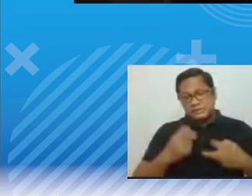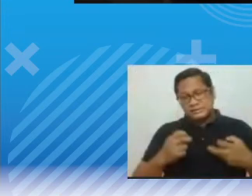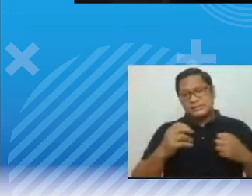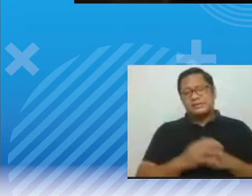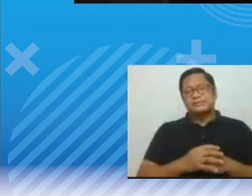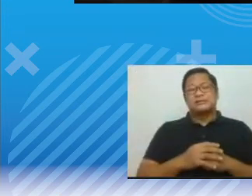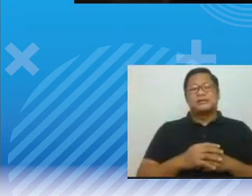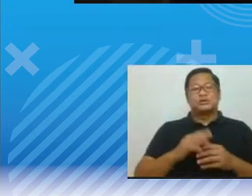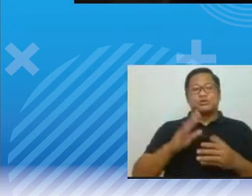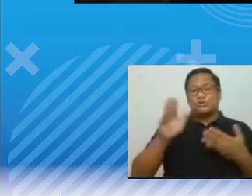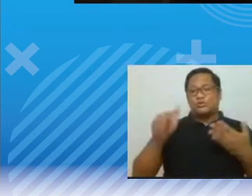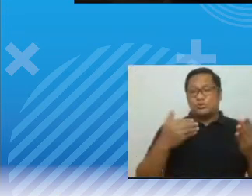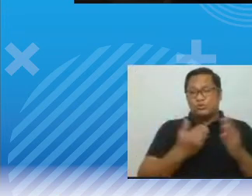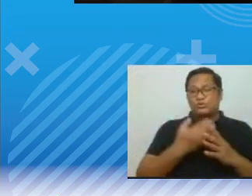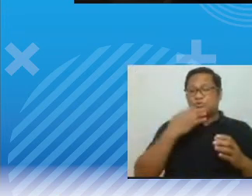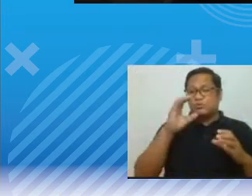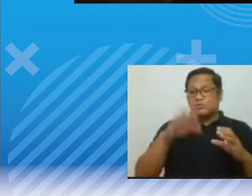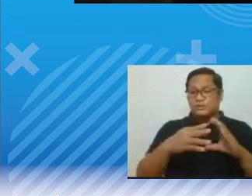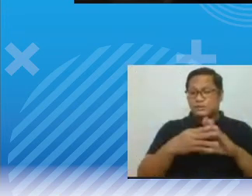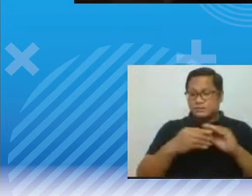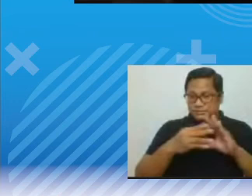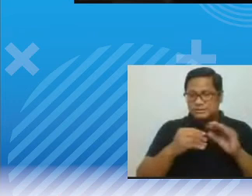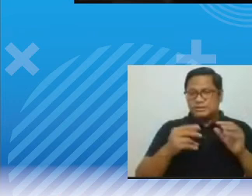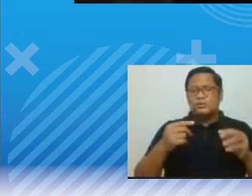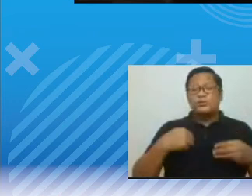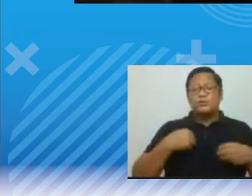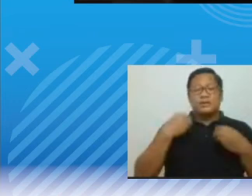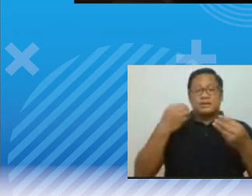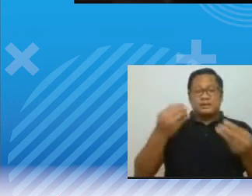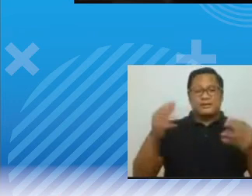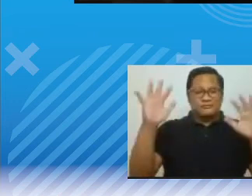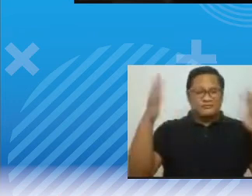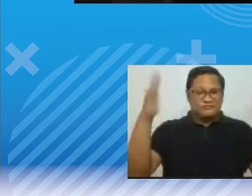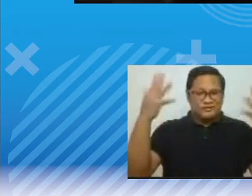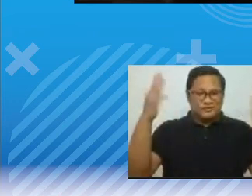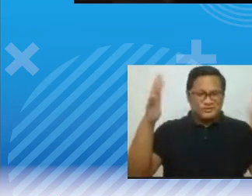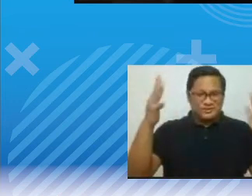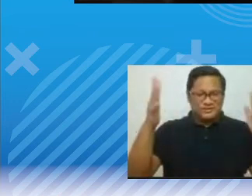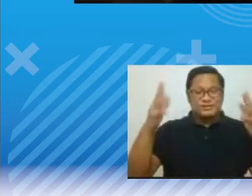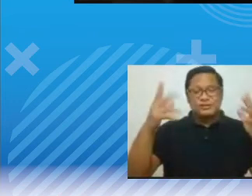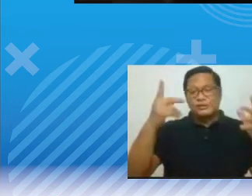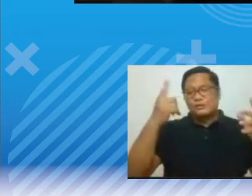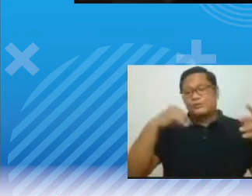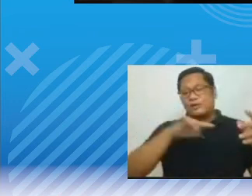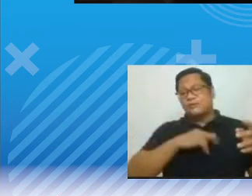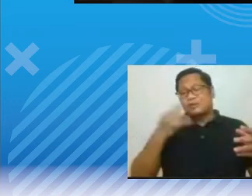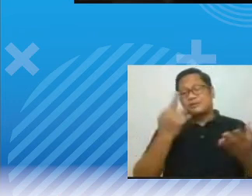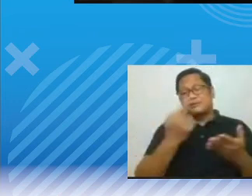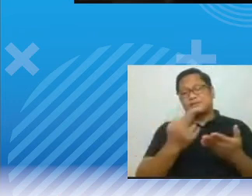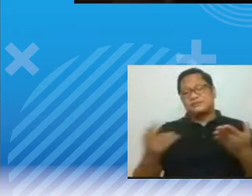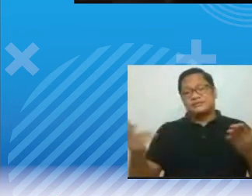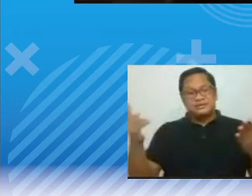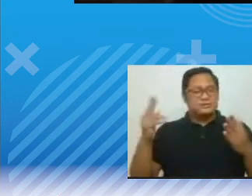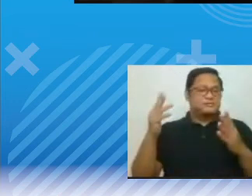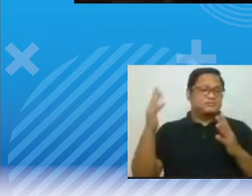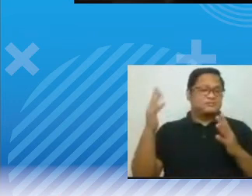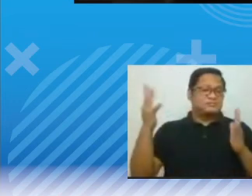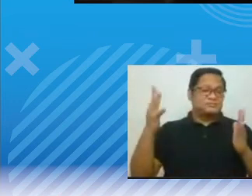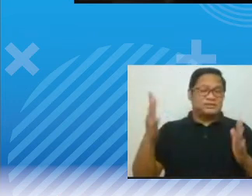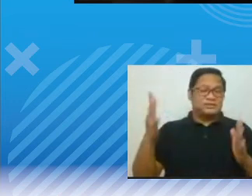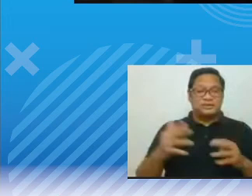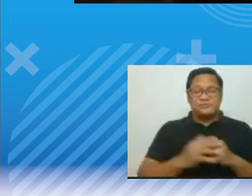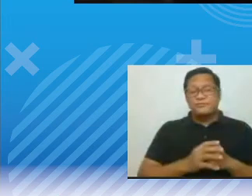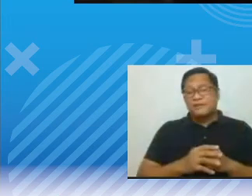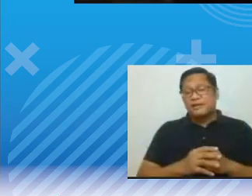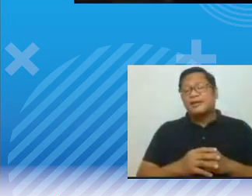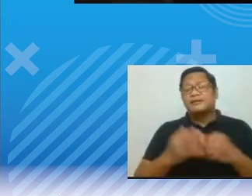At bigyan po natin ng virtual na palakpakan po ang ating mga resource speakers and guests. No? At maraming salamat din po sa